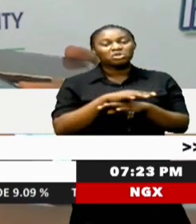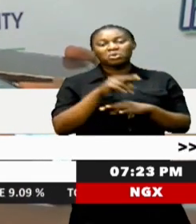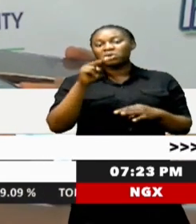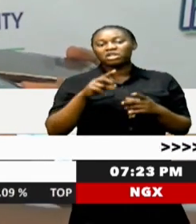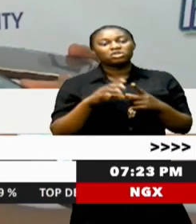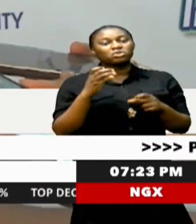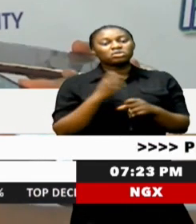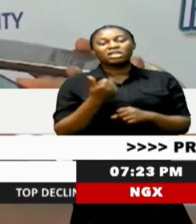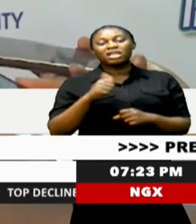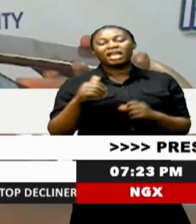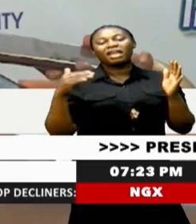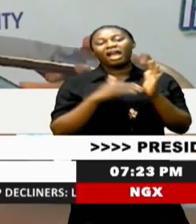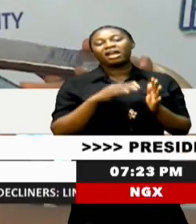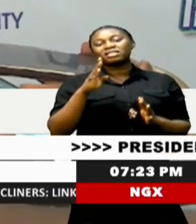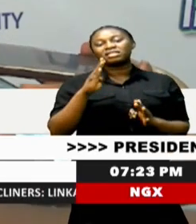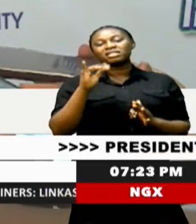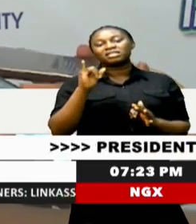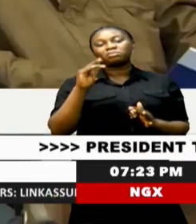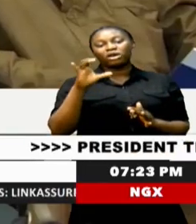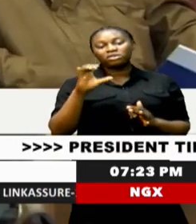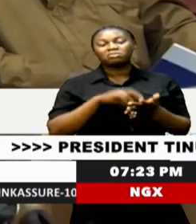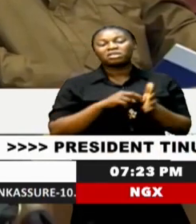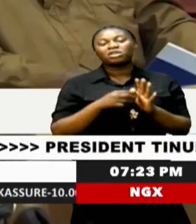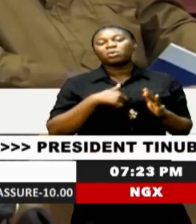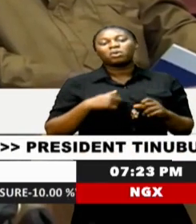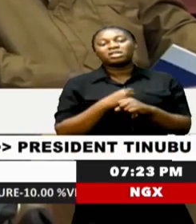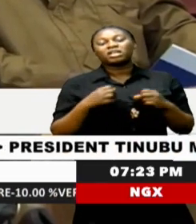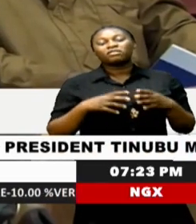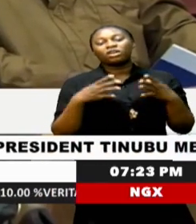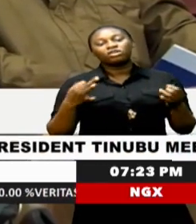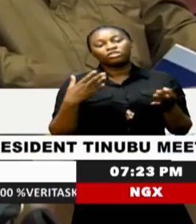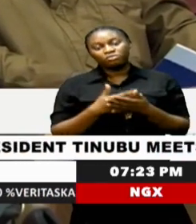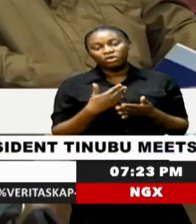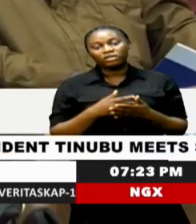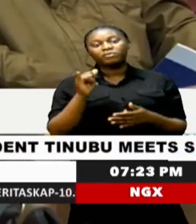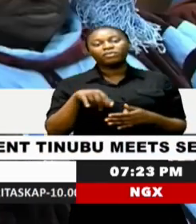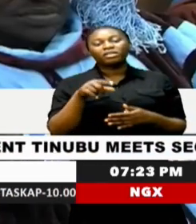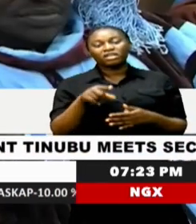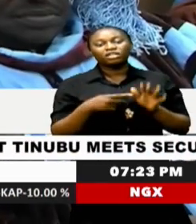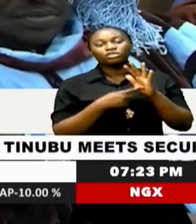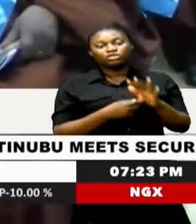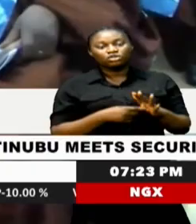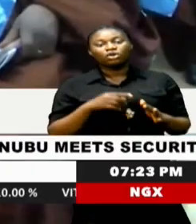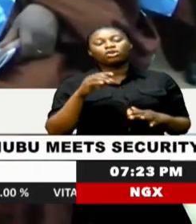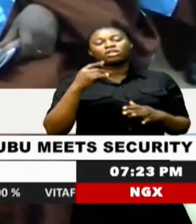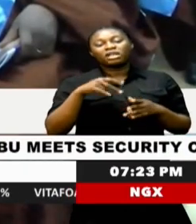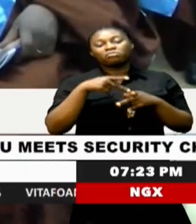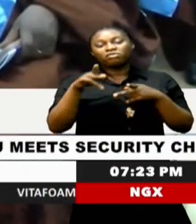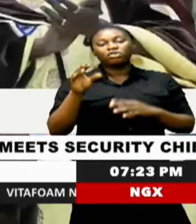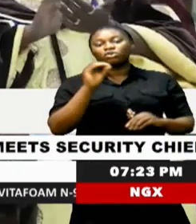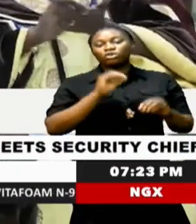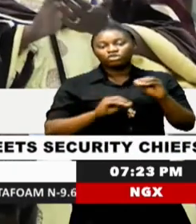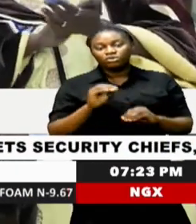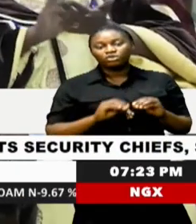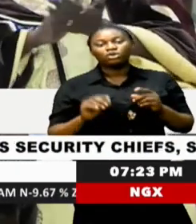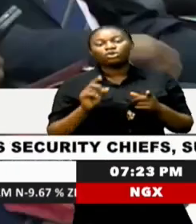take antibiotics. That's a lot of money saved. The inaugural lecture also highlights Professor Obilade's contributions